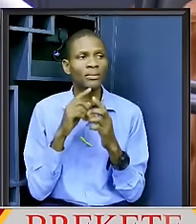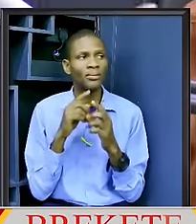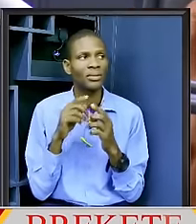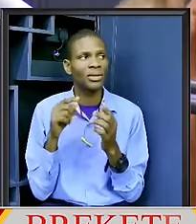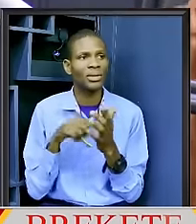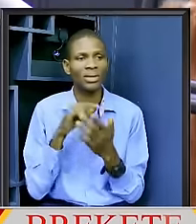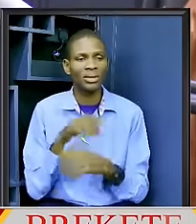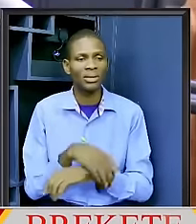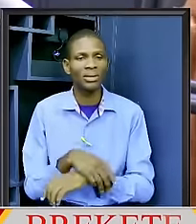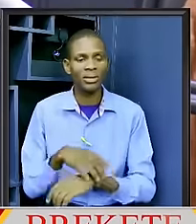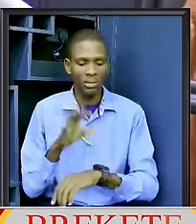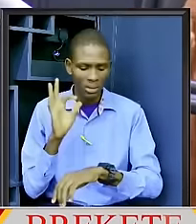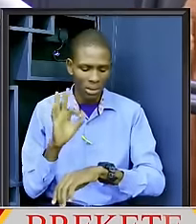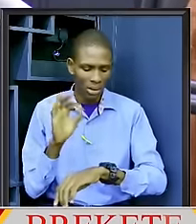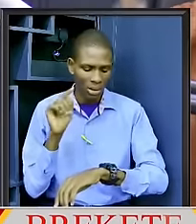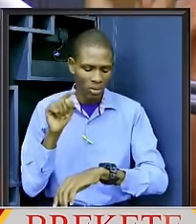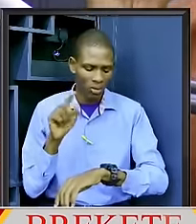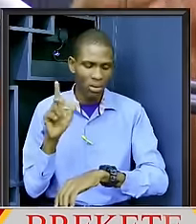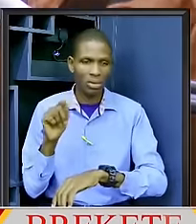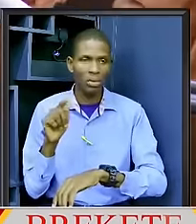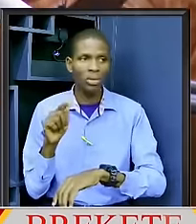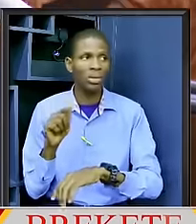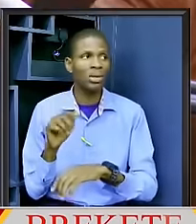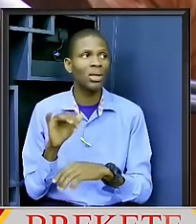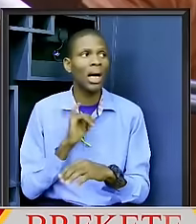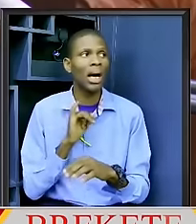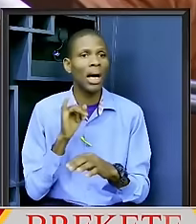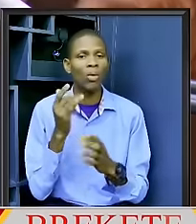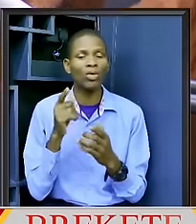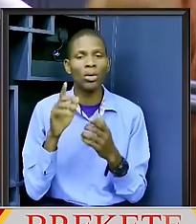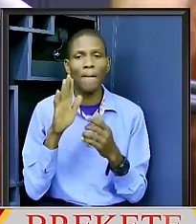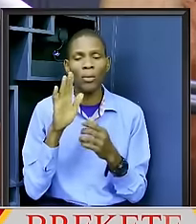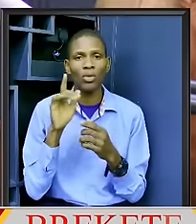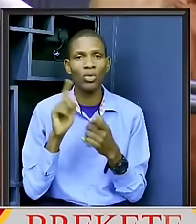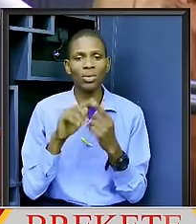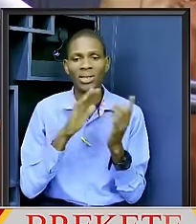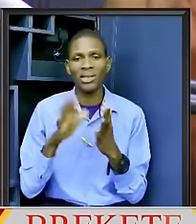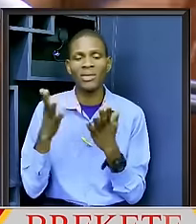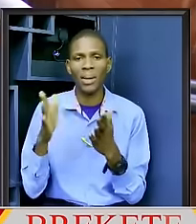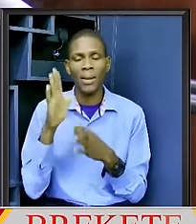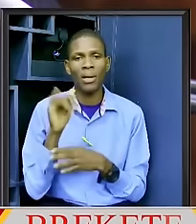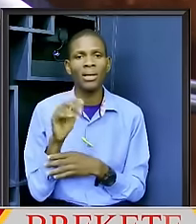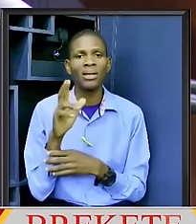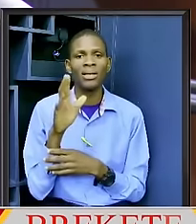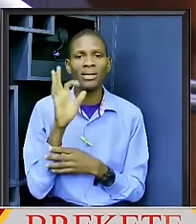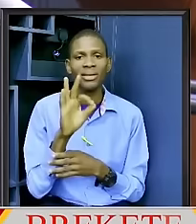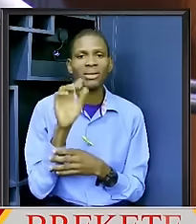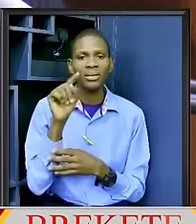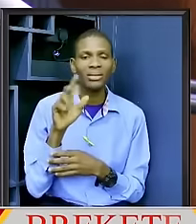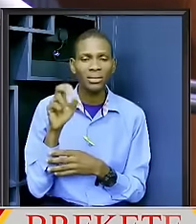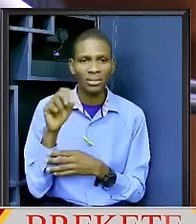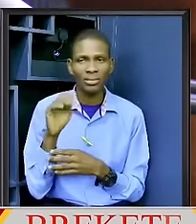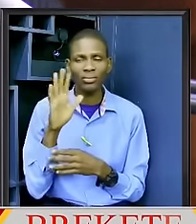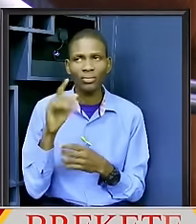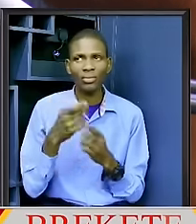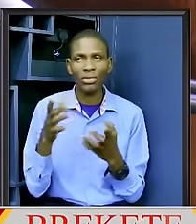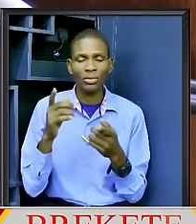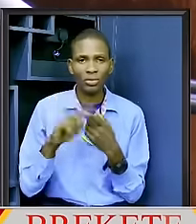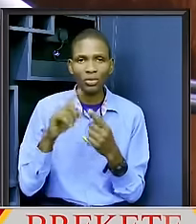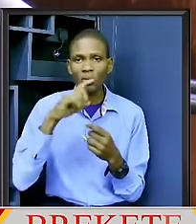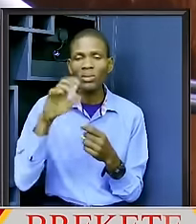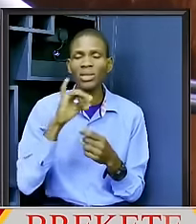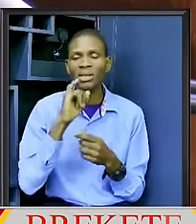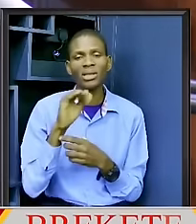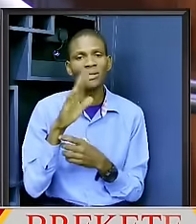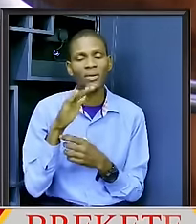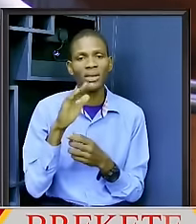This is 9:21, 21 minutes after 9. Okay. I want make when I leave here by 9:30. Okay, sir. From here to command, yes, 15 sir.